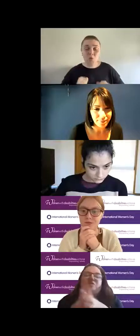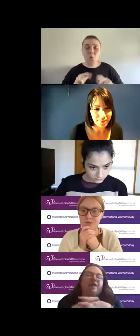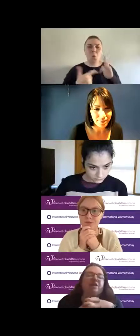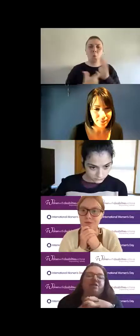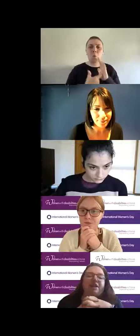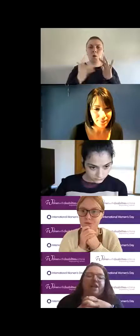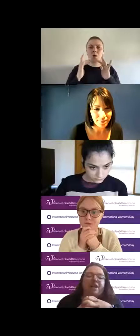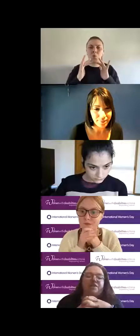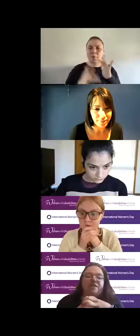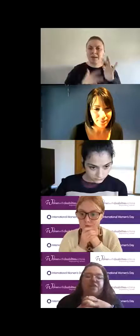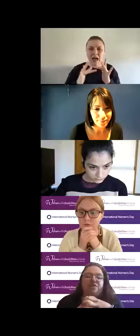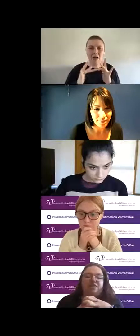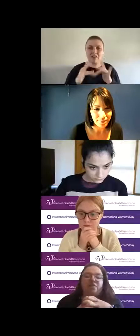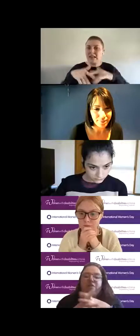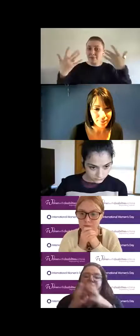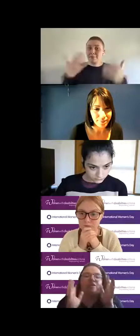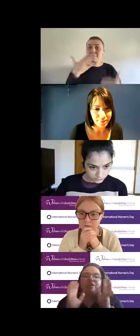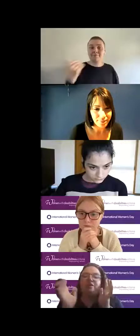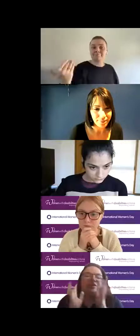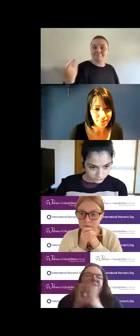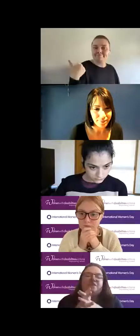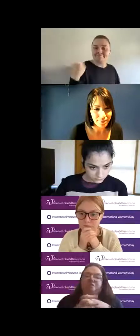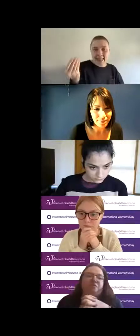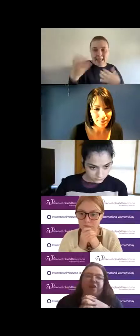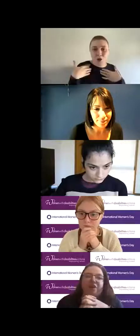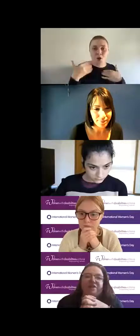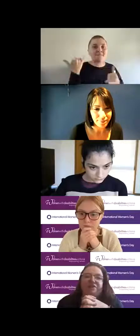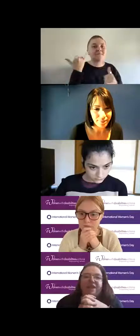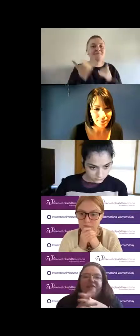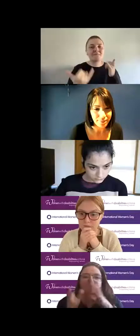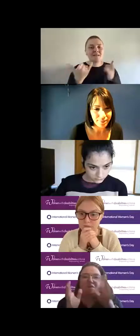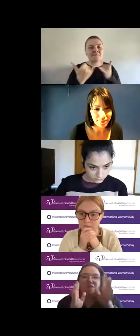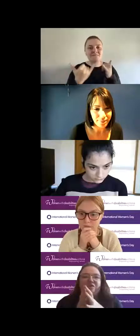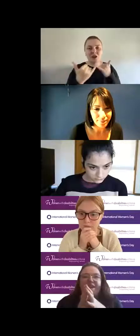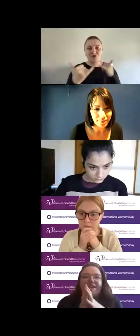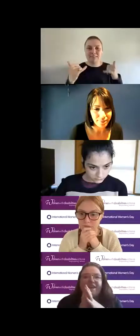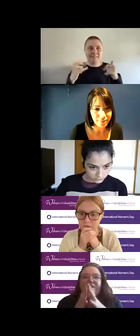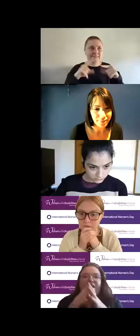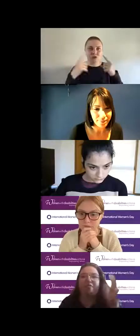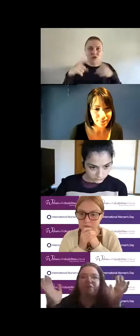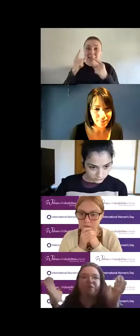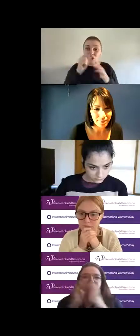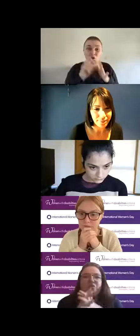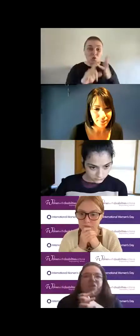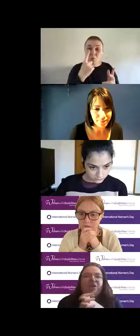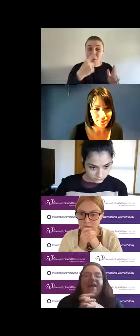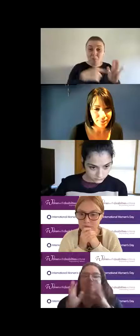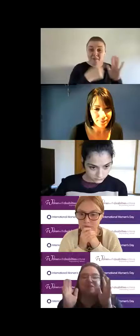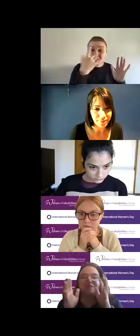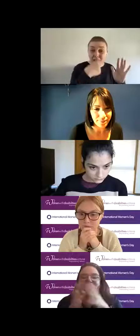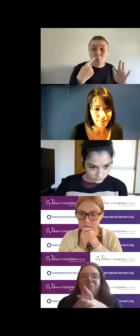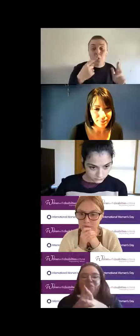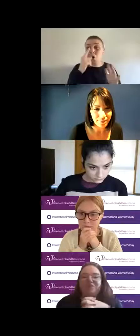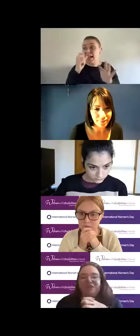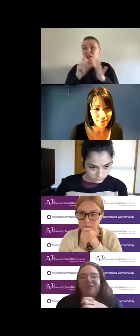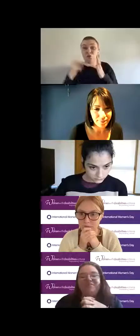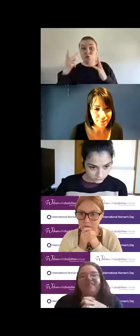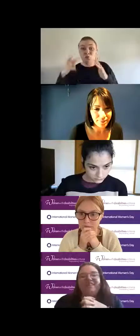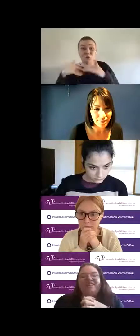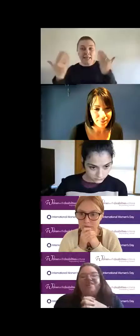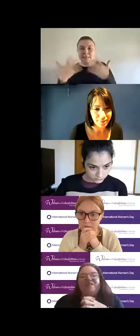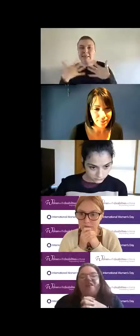webinars or anything like that, just let us know. We do it at very, very different lengths, so we can do like an hour and a half or we can do 2 days, whatever works for